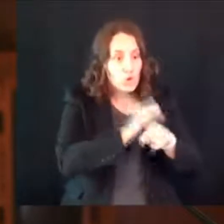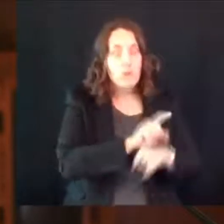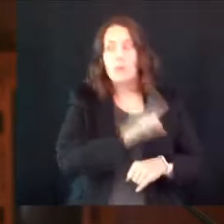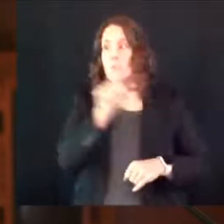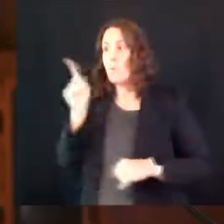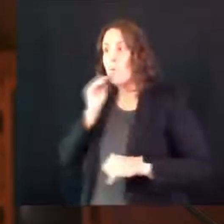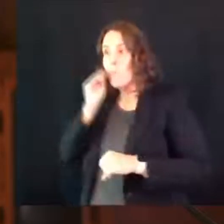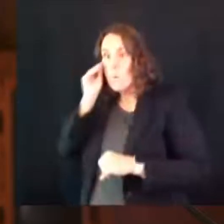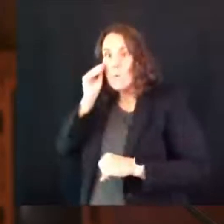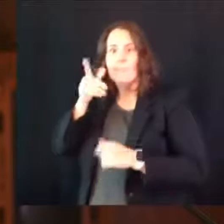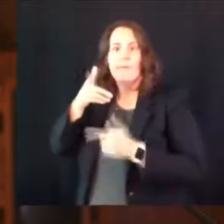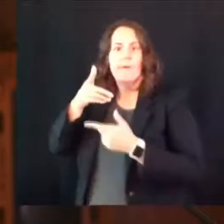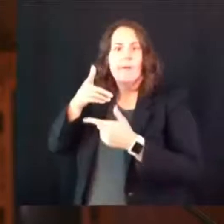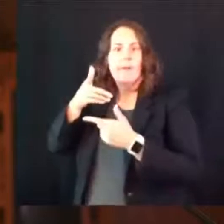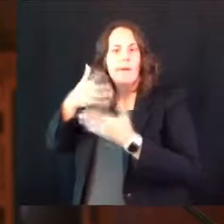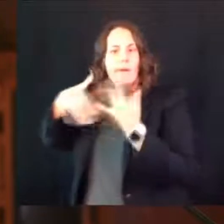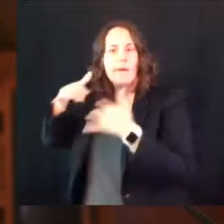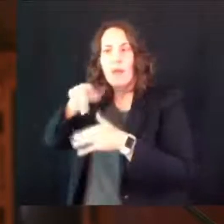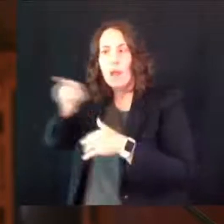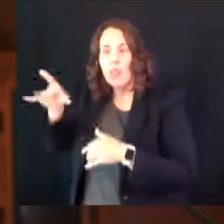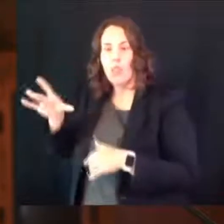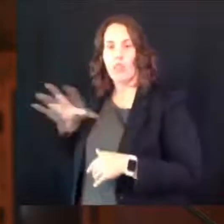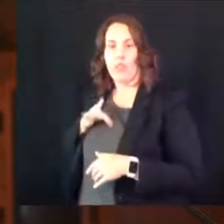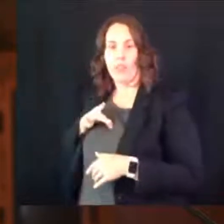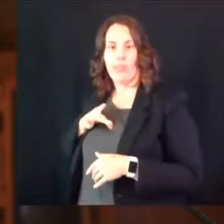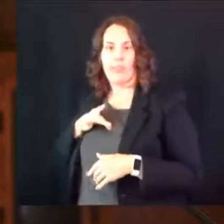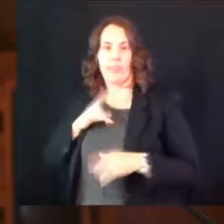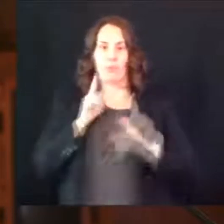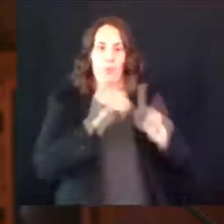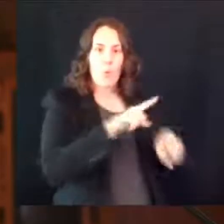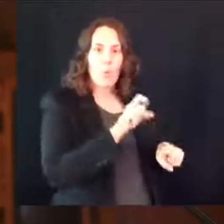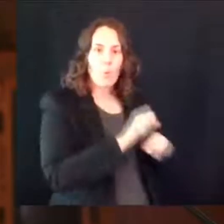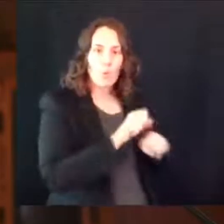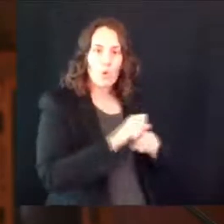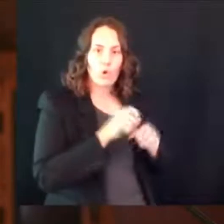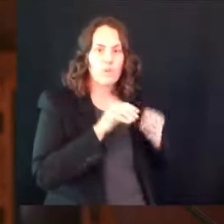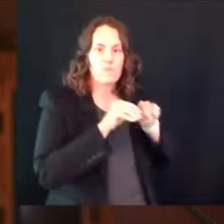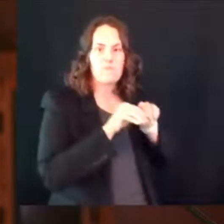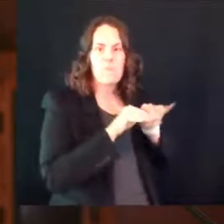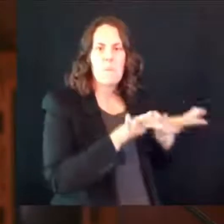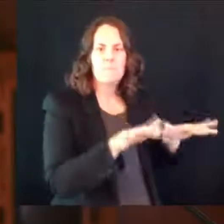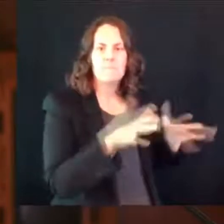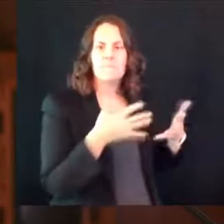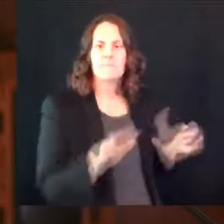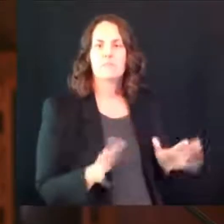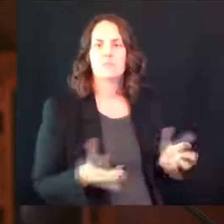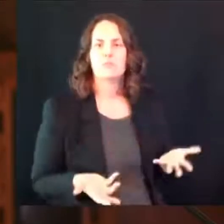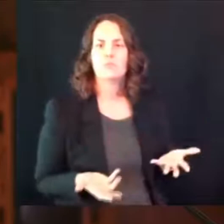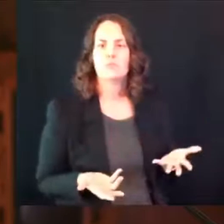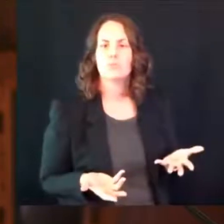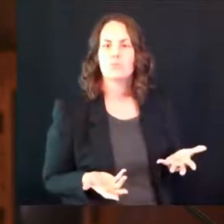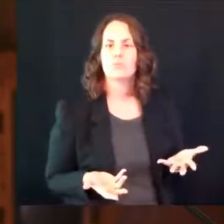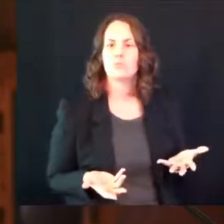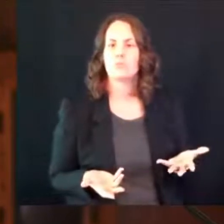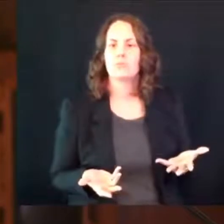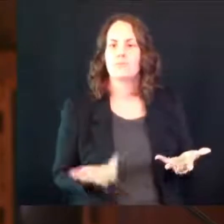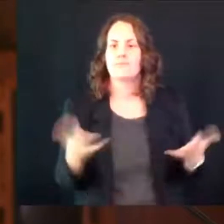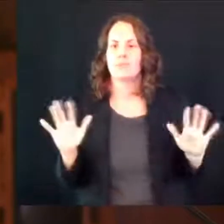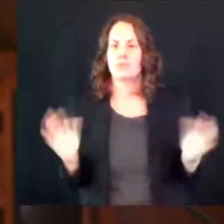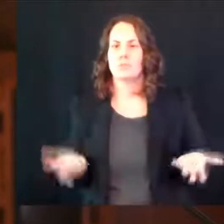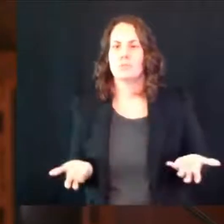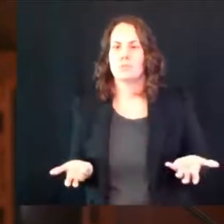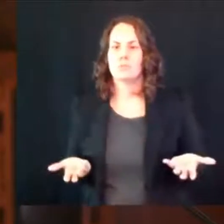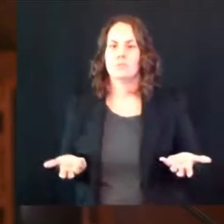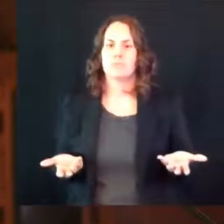a hospital population, a nursing home population, a corrections population, those congregate living settings where you can